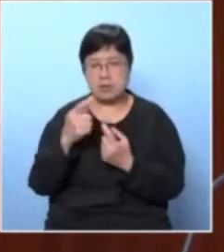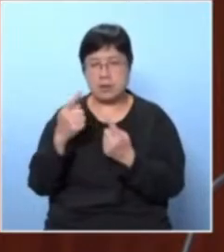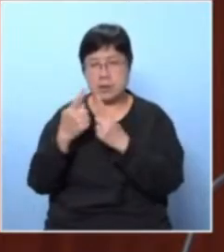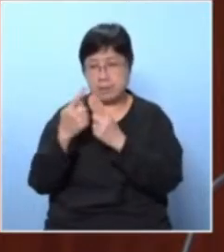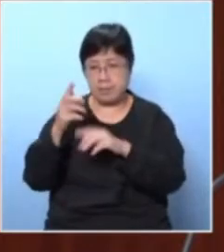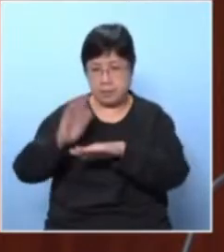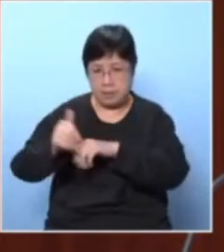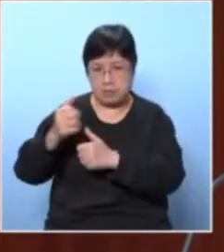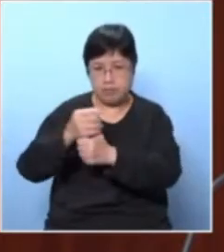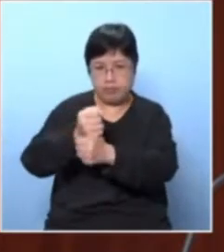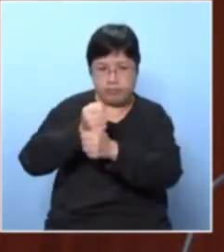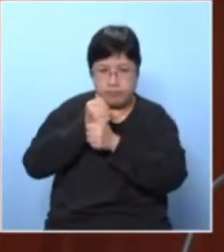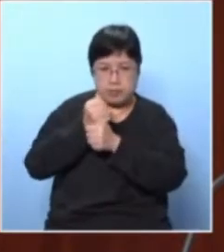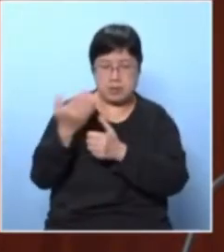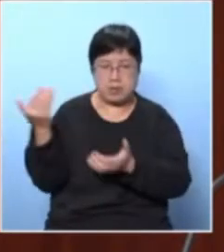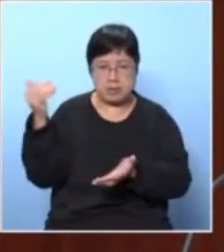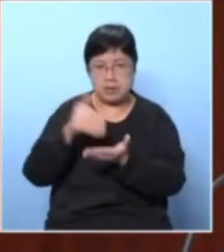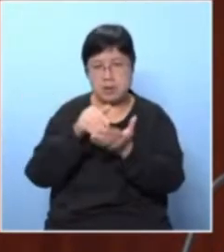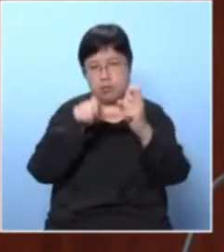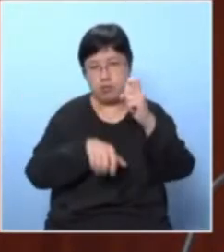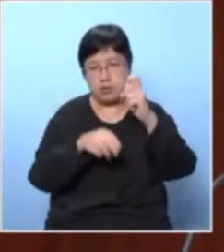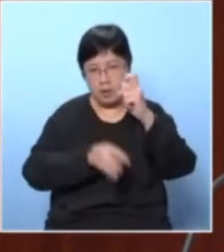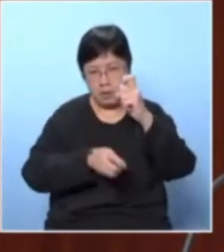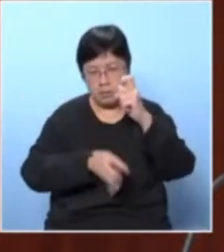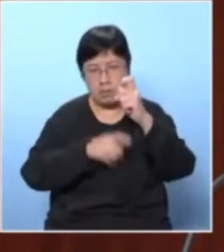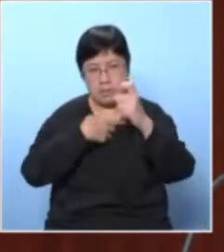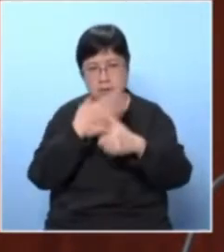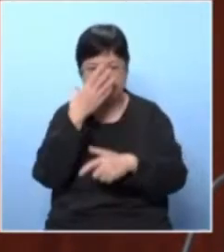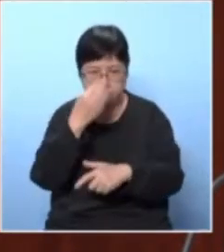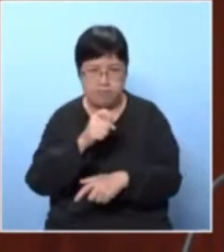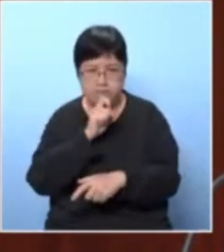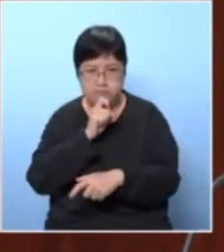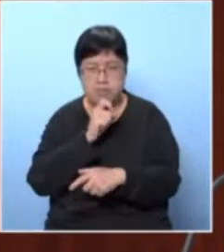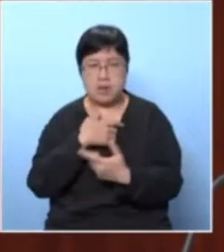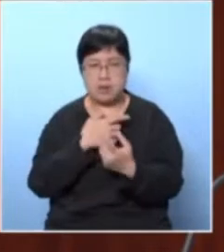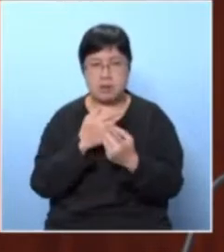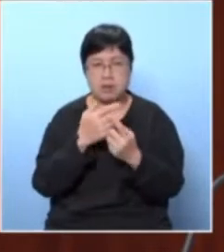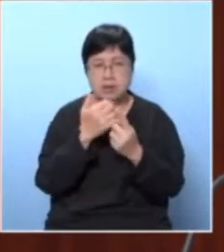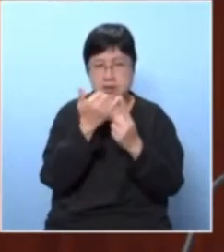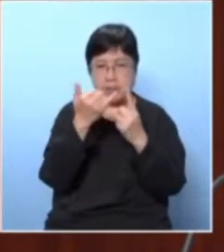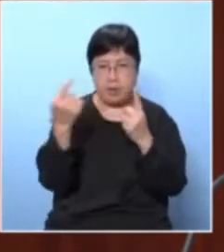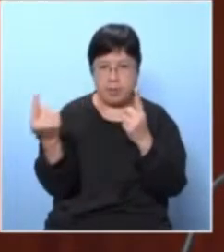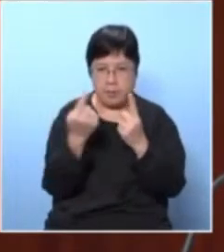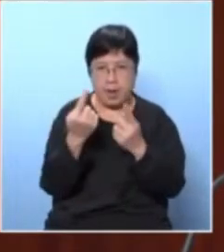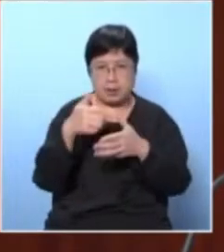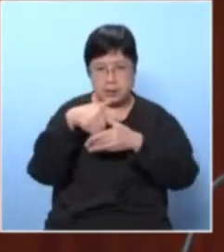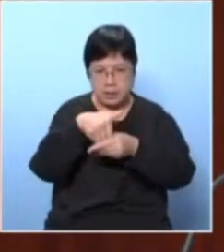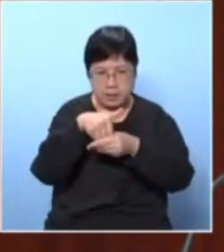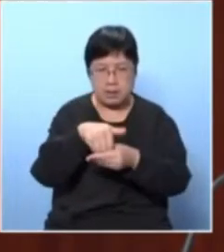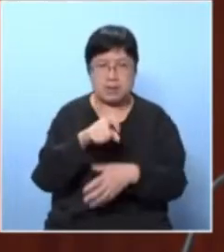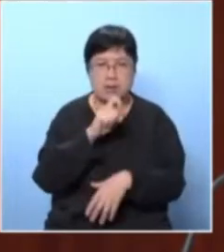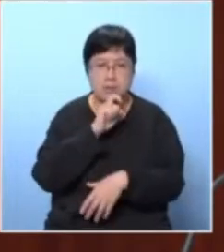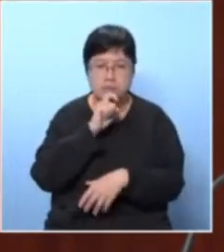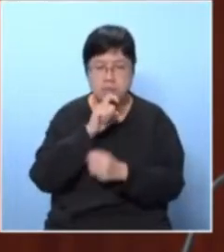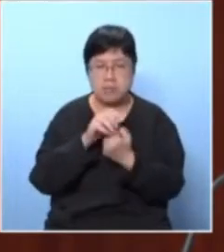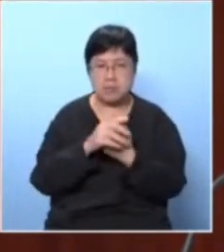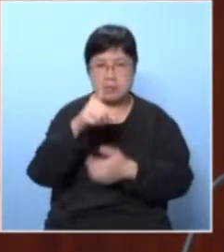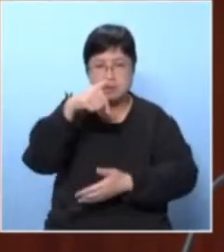enterprises, investment, and talents have generated positive results. On the Trough for Talents, we have attracted